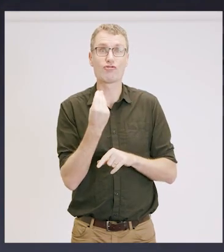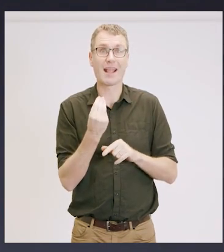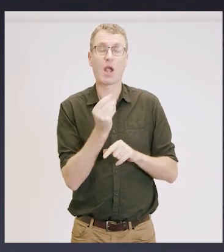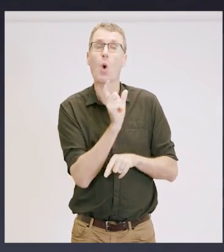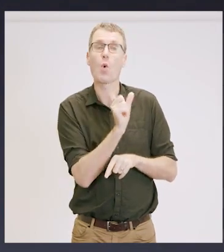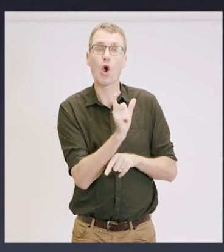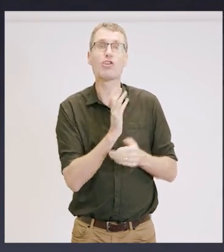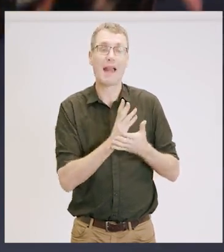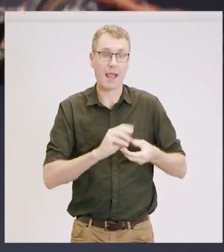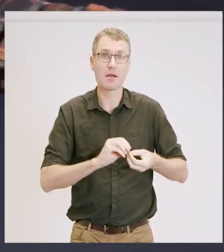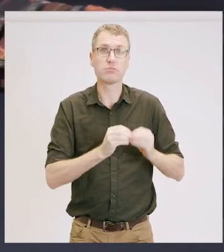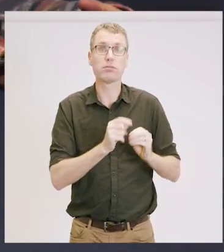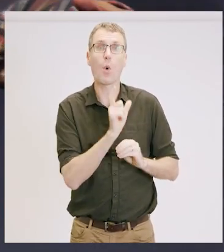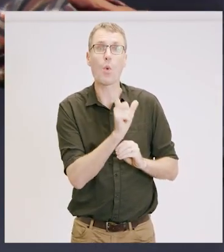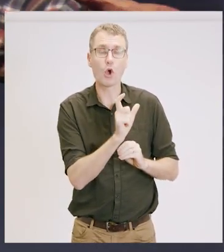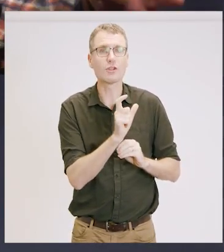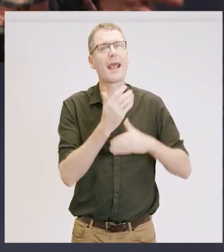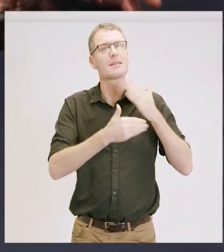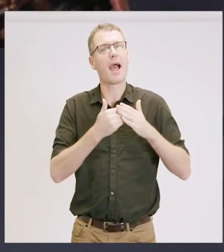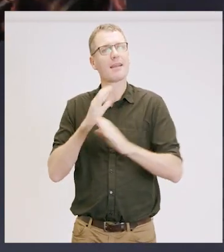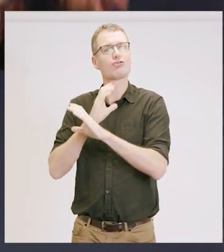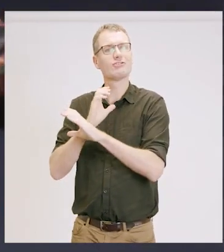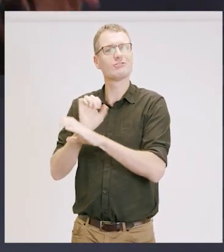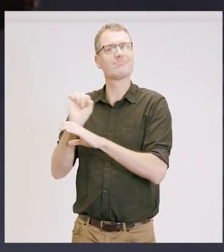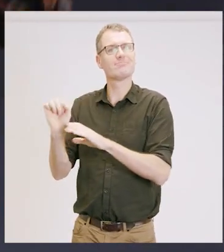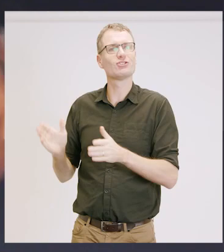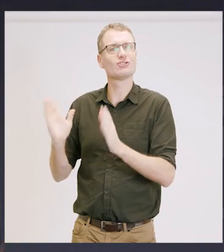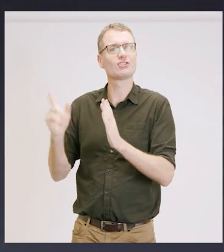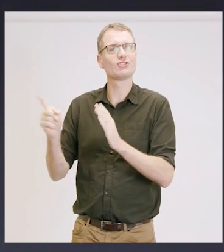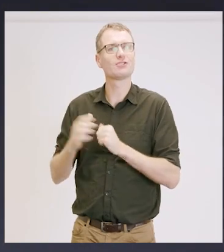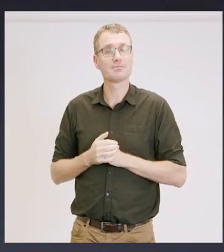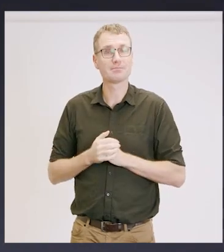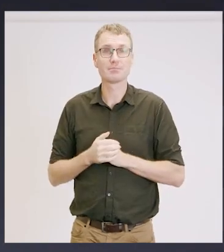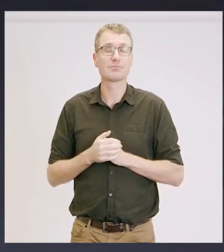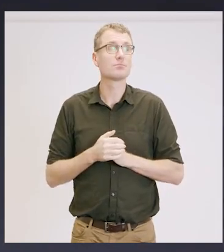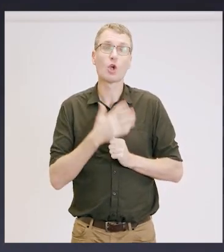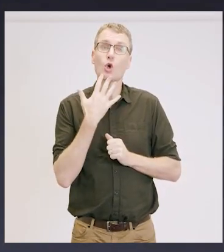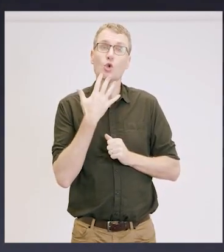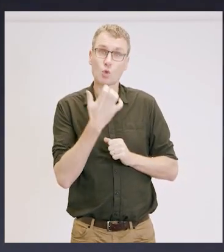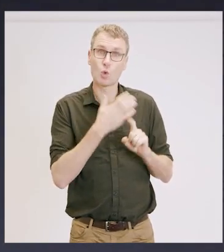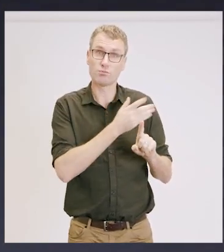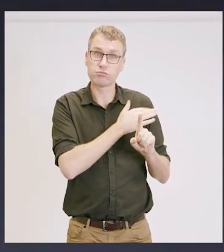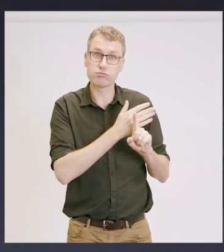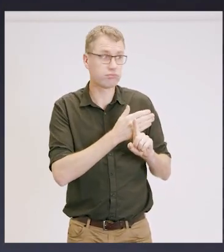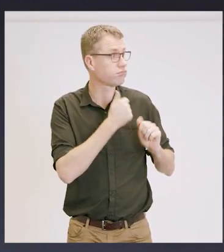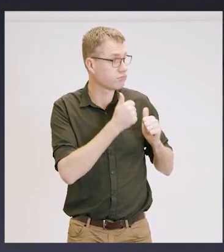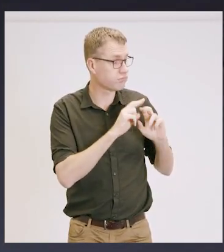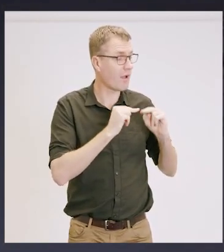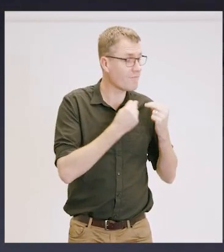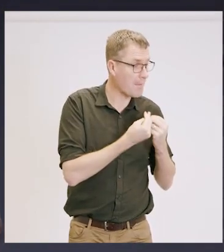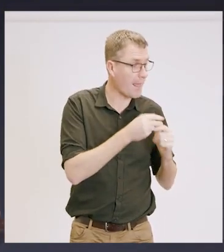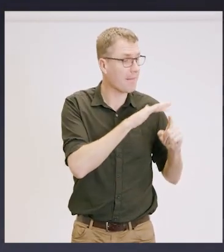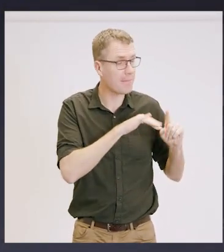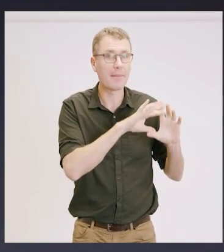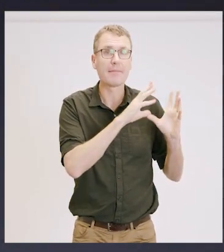Because even though the Jews had these amazing sense of family and villages and things, what the Christians had was a stage deeper as